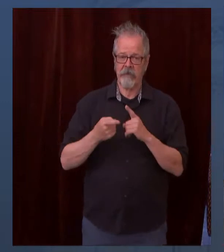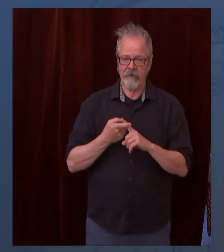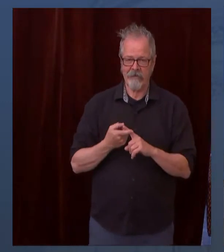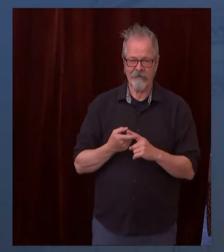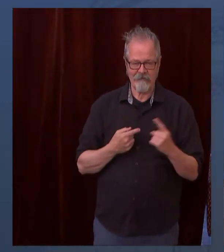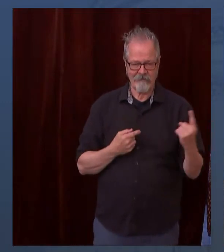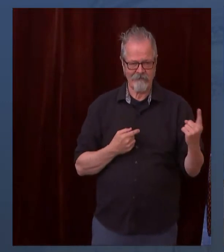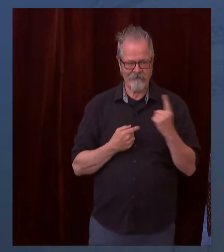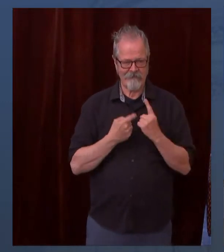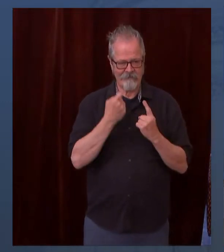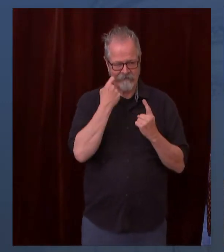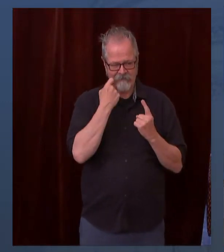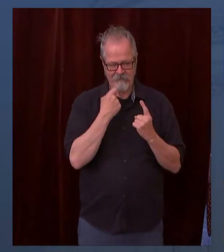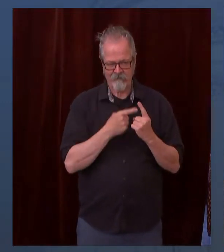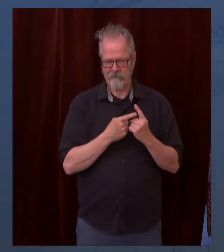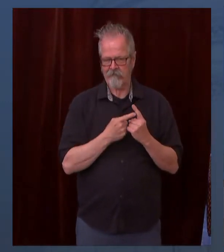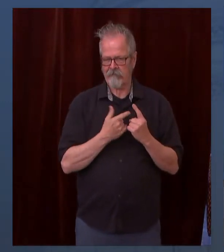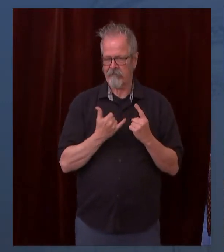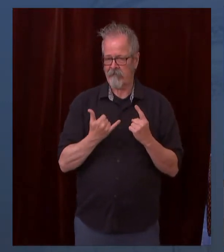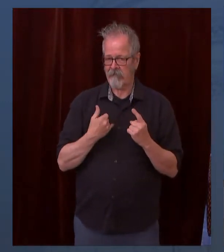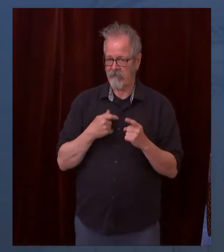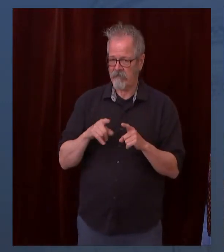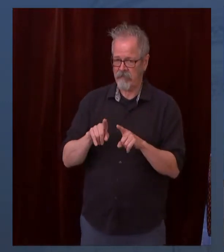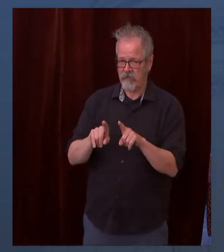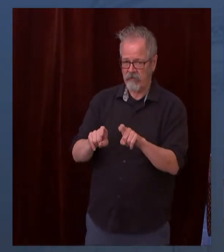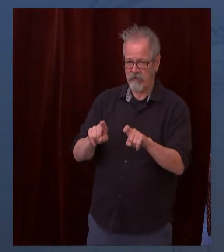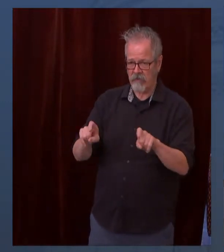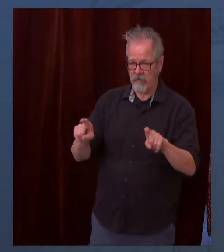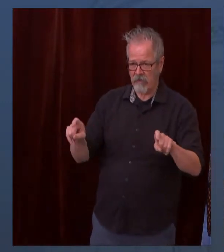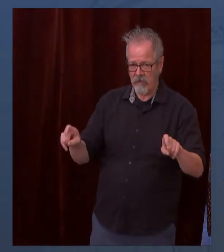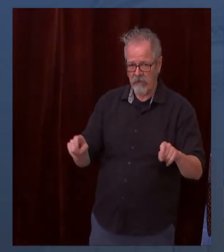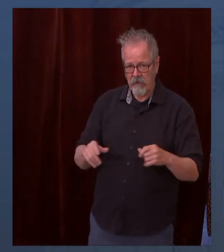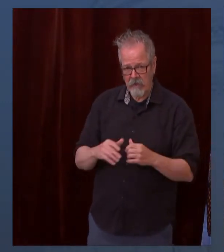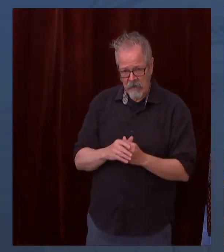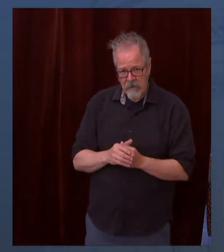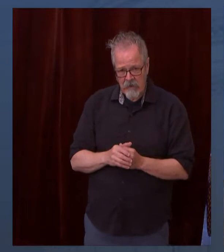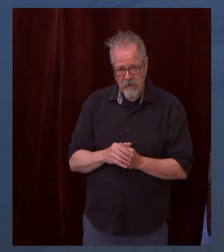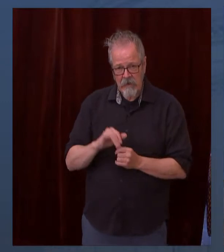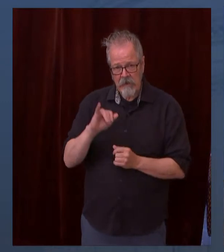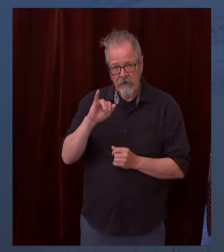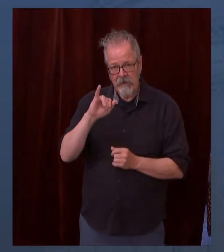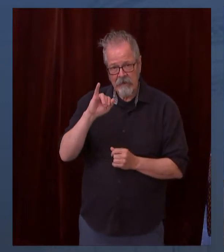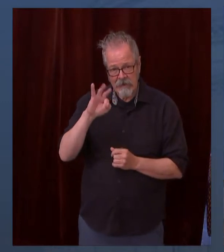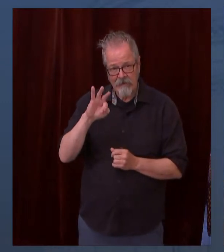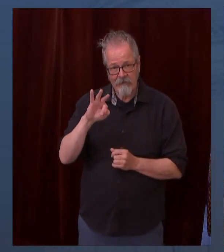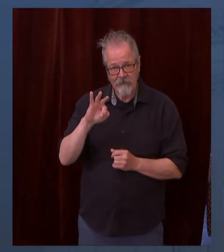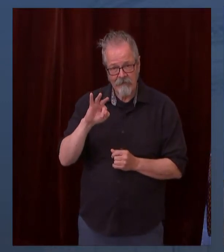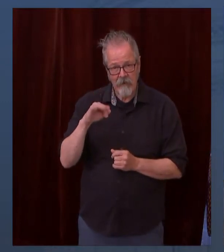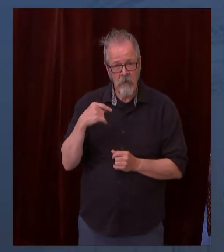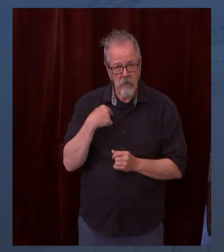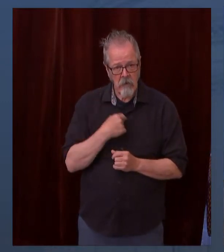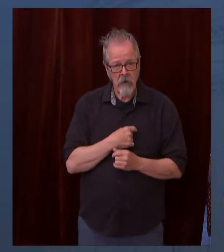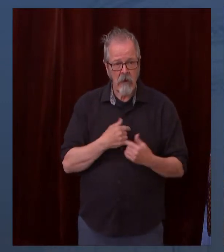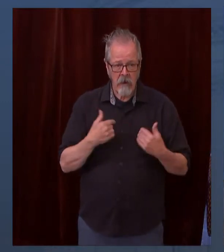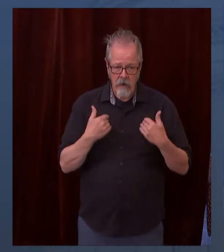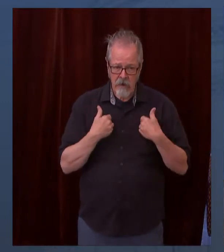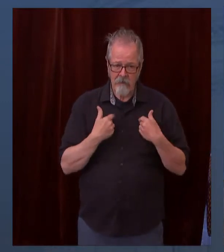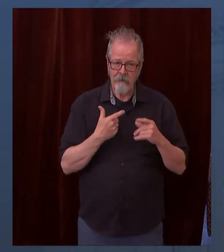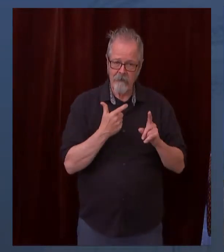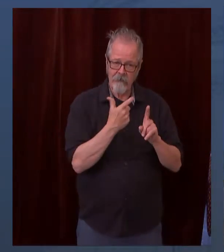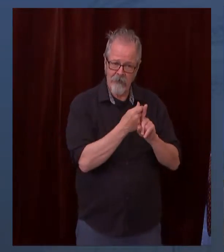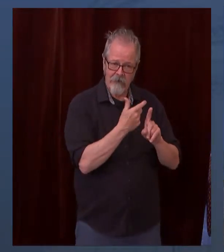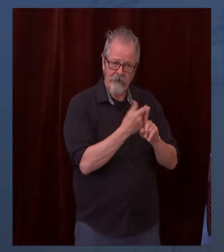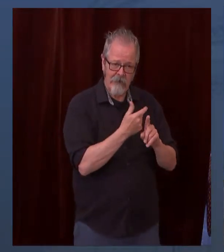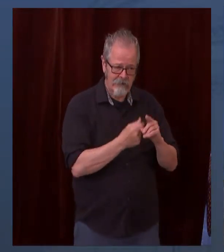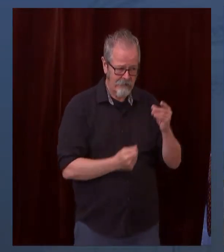If we have vaccines and some people just aren't willing to get them, why not just give up